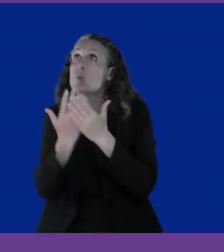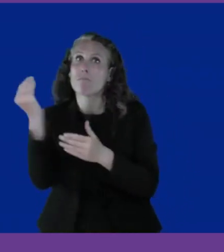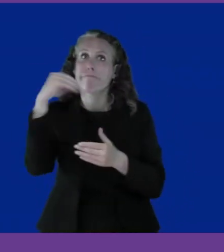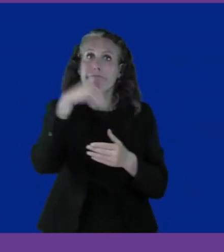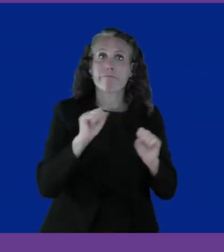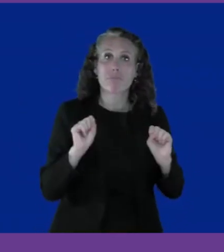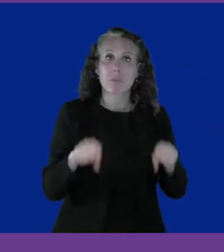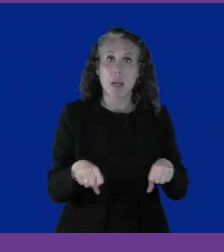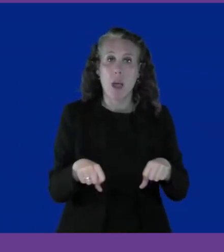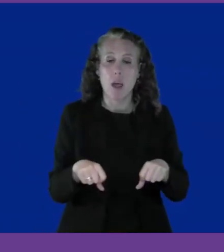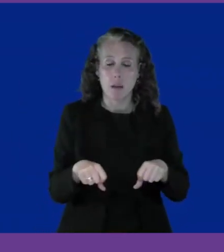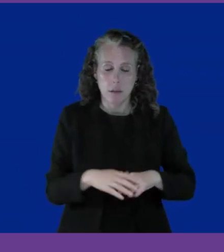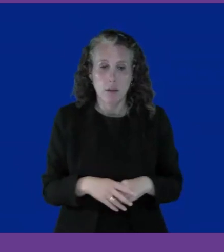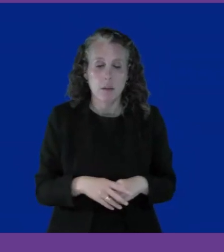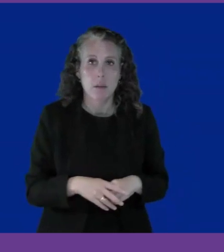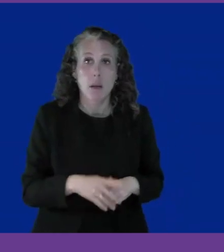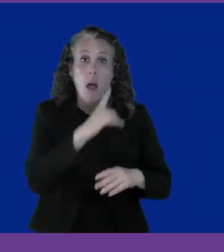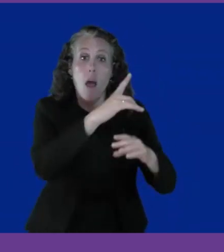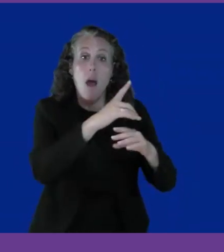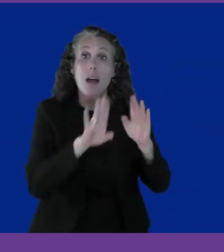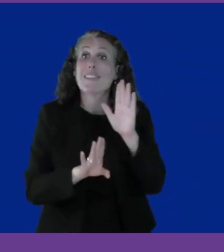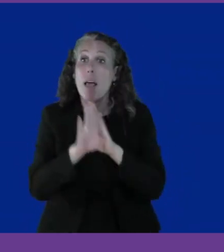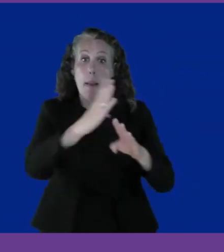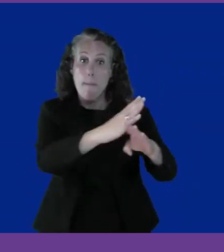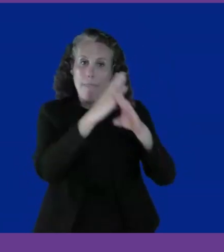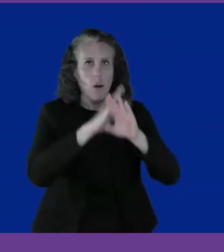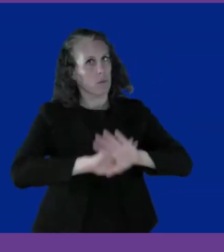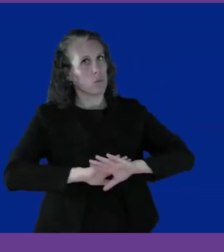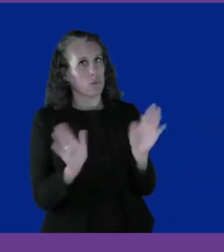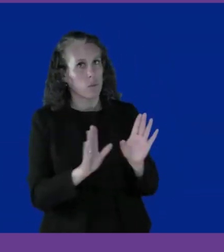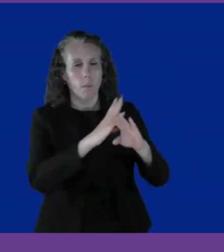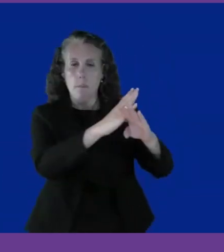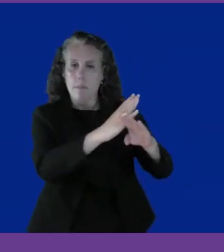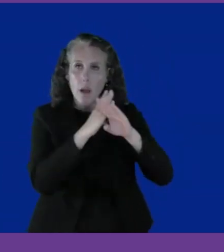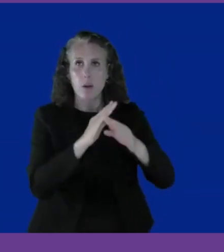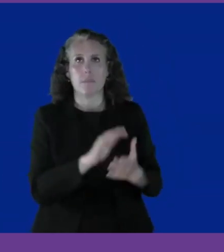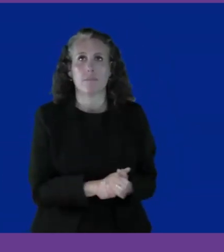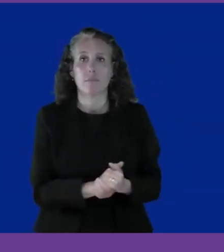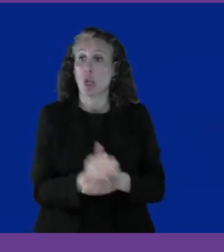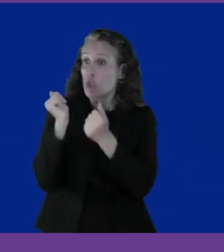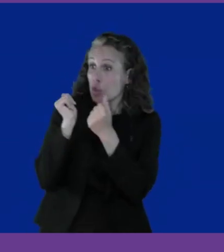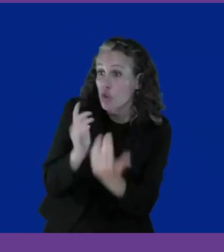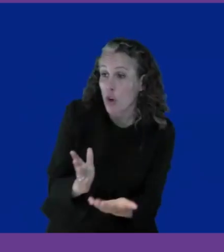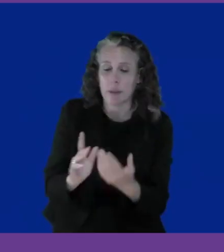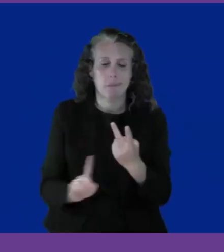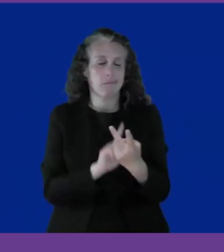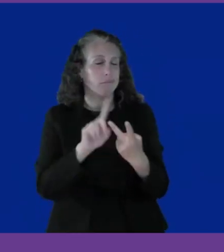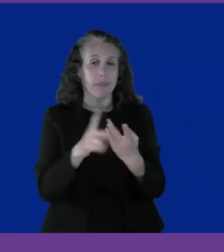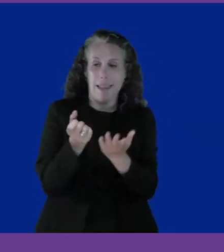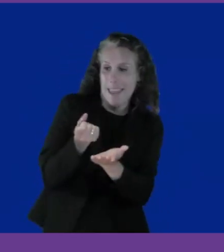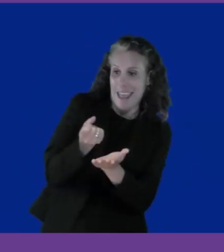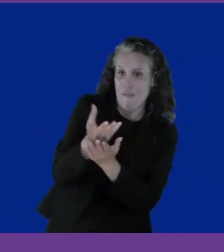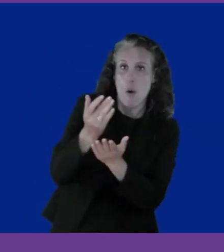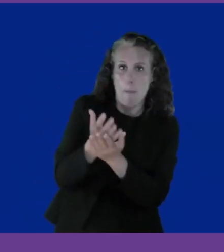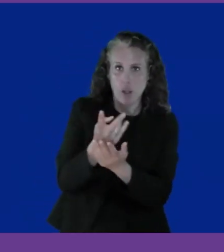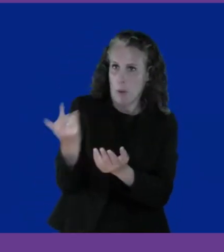a barrier for development, requiring the service, the information about the service to be